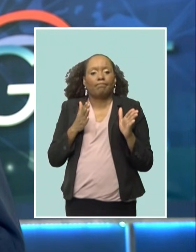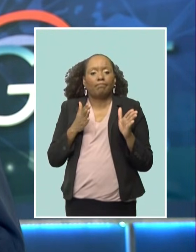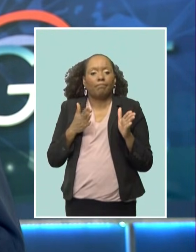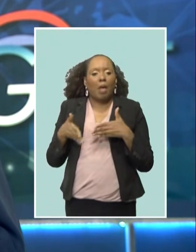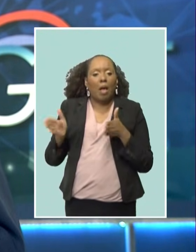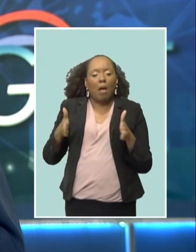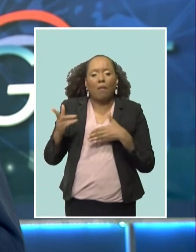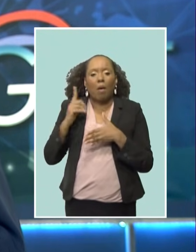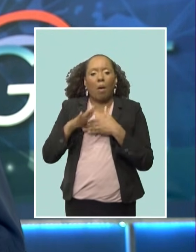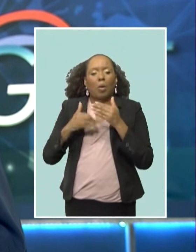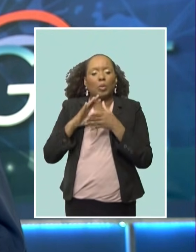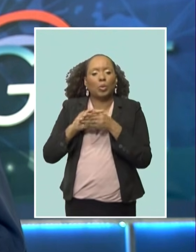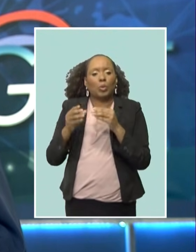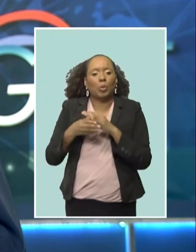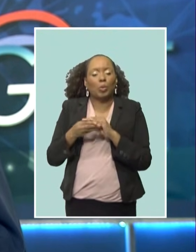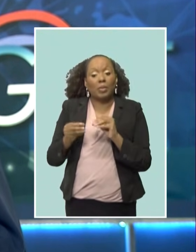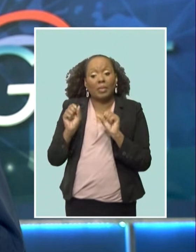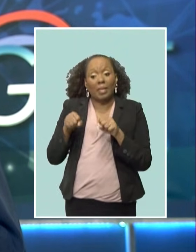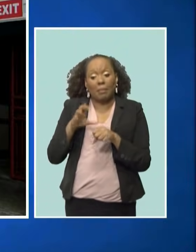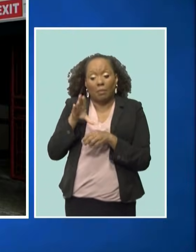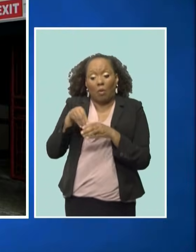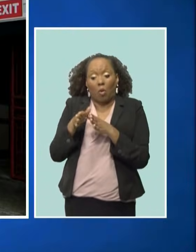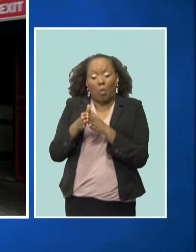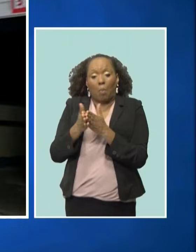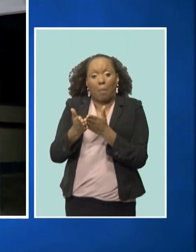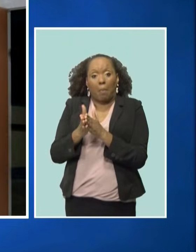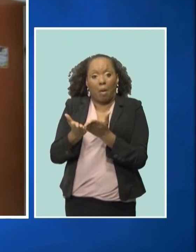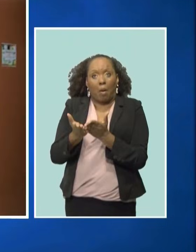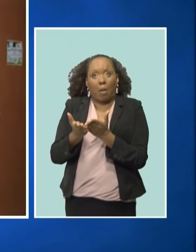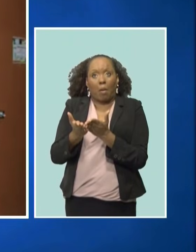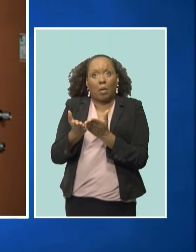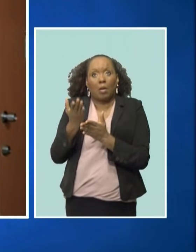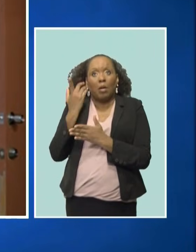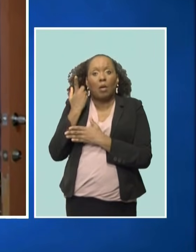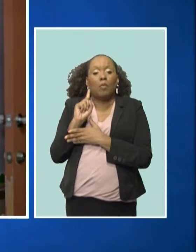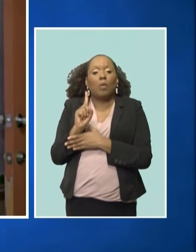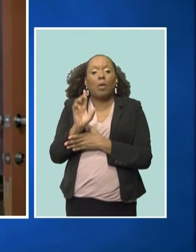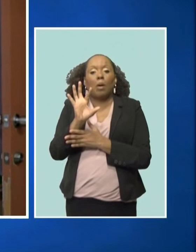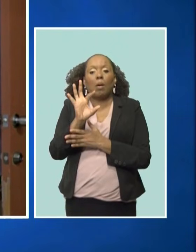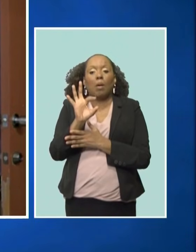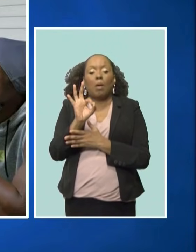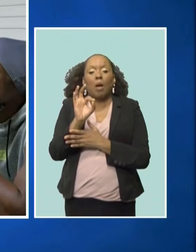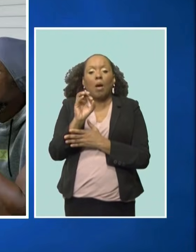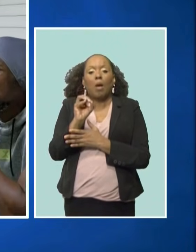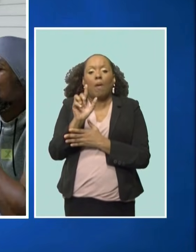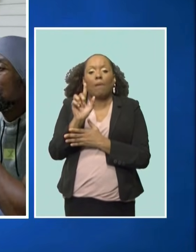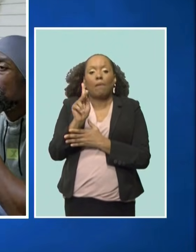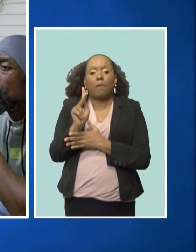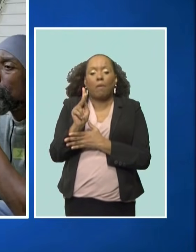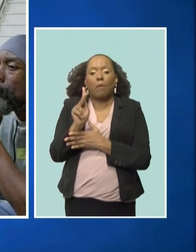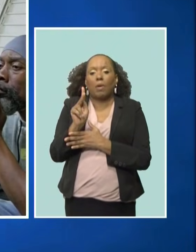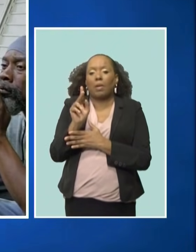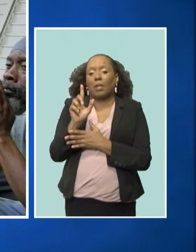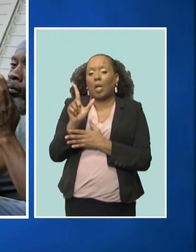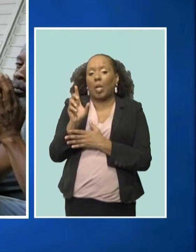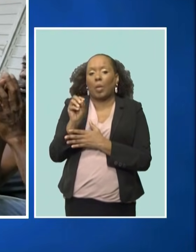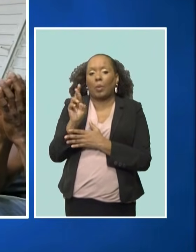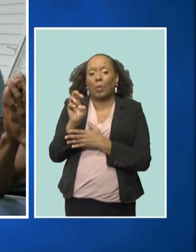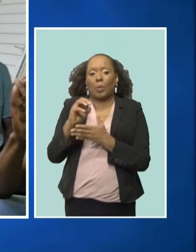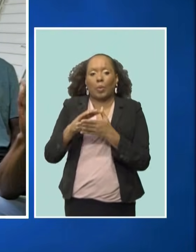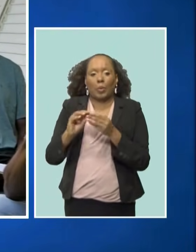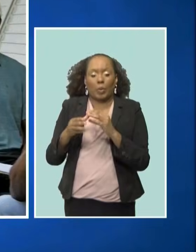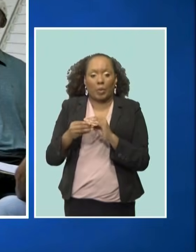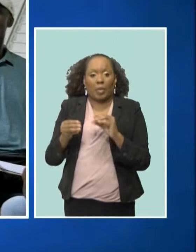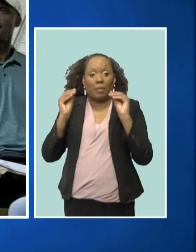tales and stories. That's according to head of the Department of History and Philosophy at the University of the West Indies, Dr. Henderson